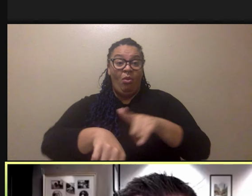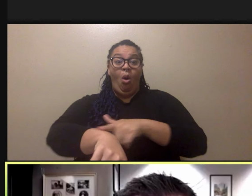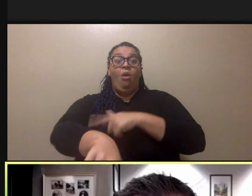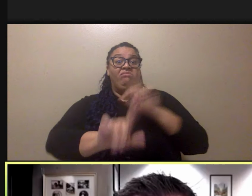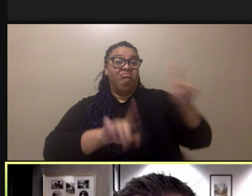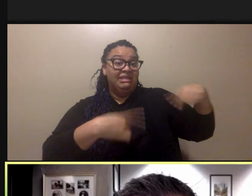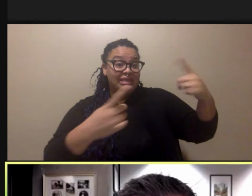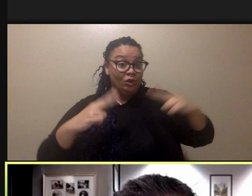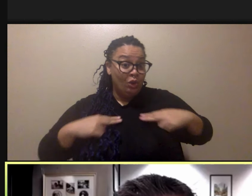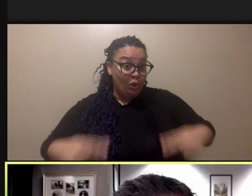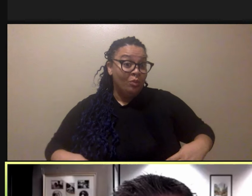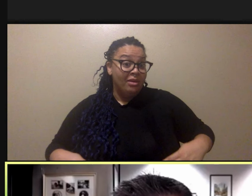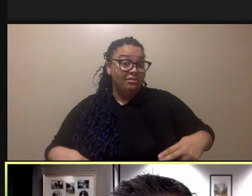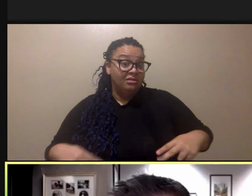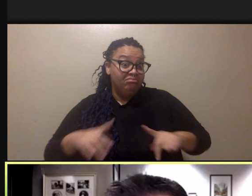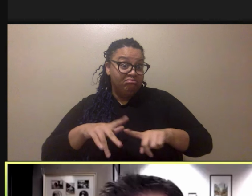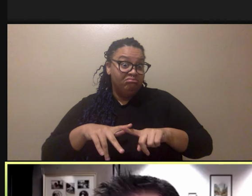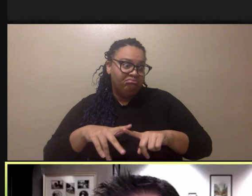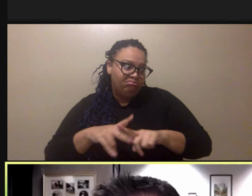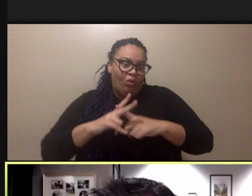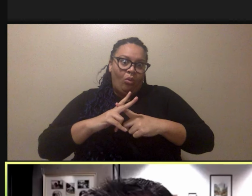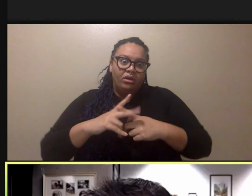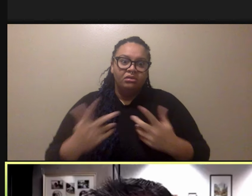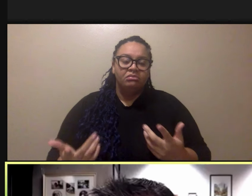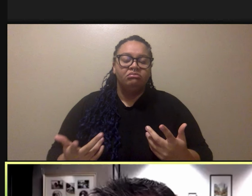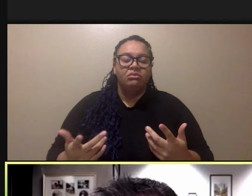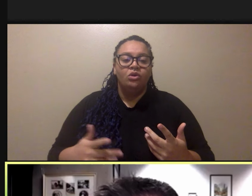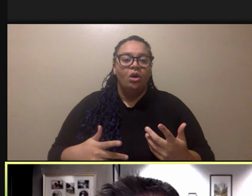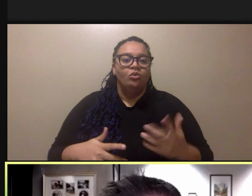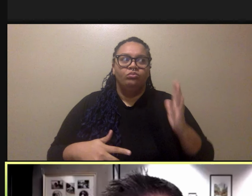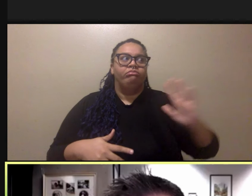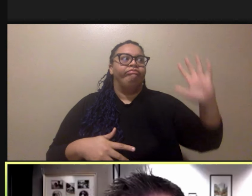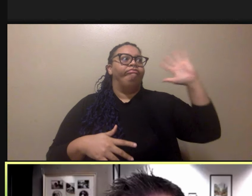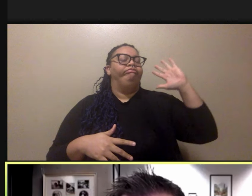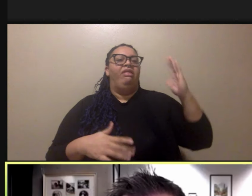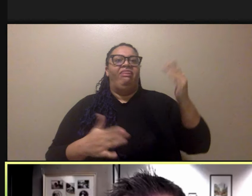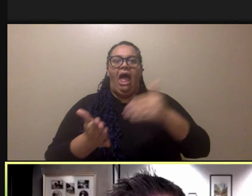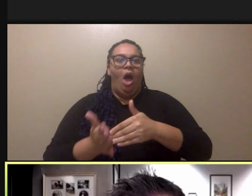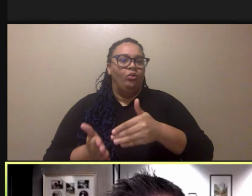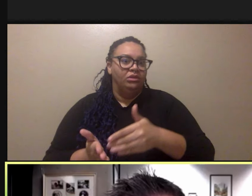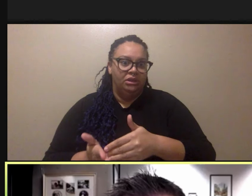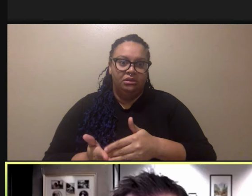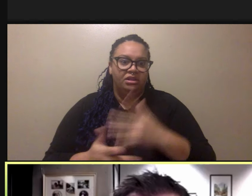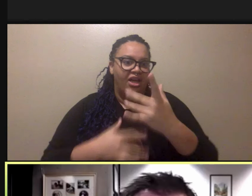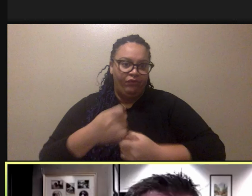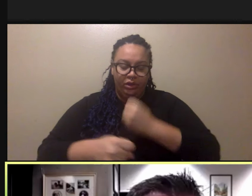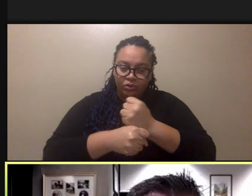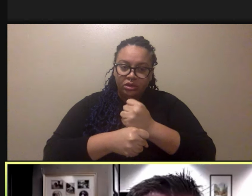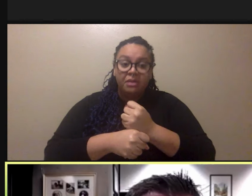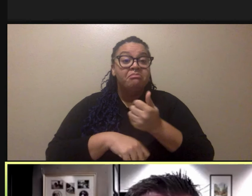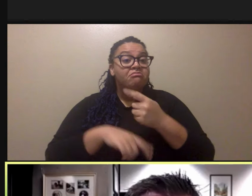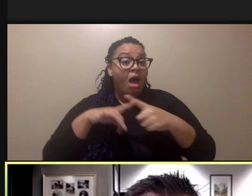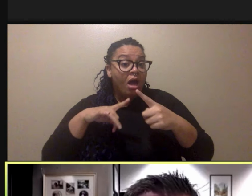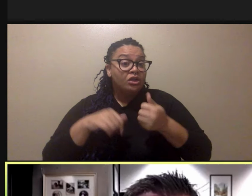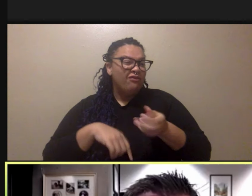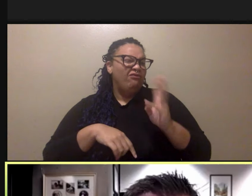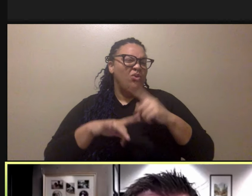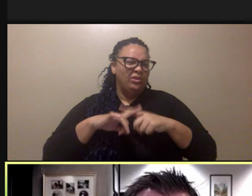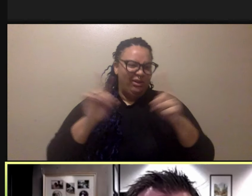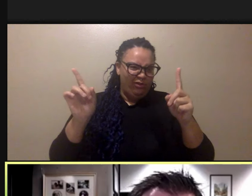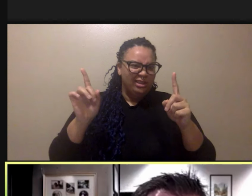civilization existed, going back thousands of years. But there are a couple differences that